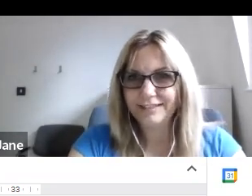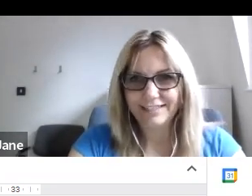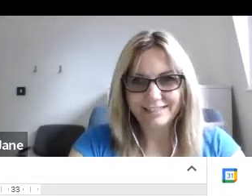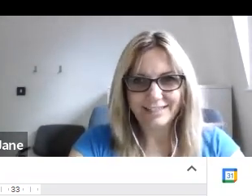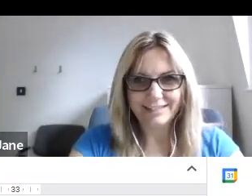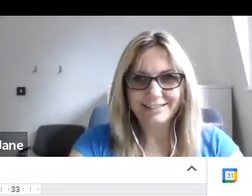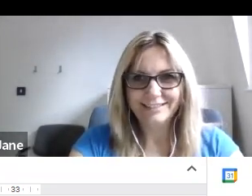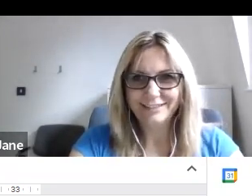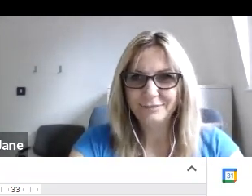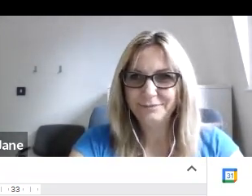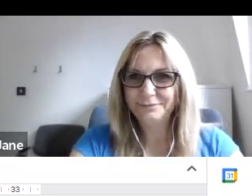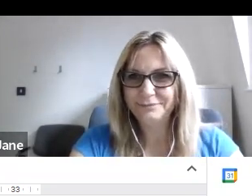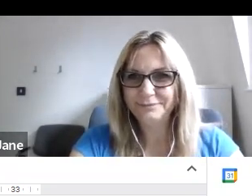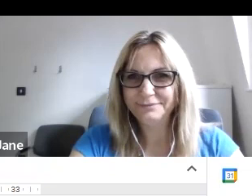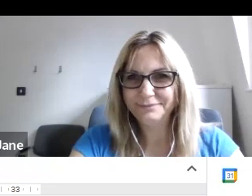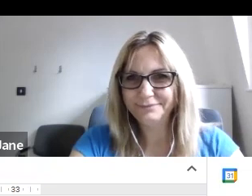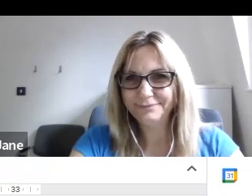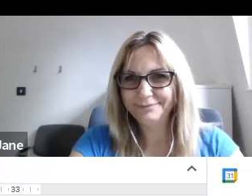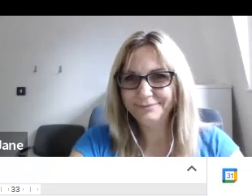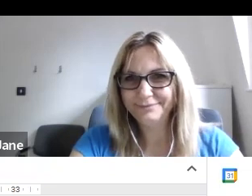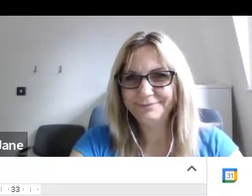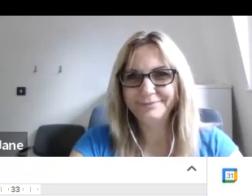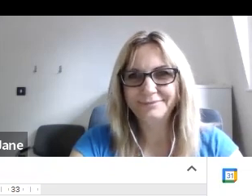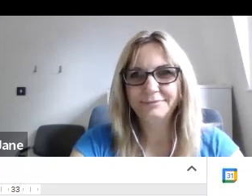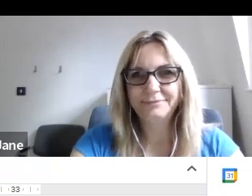Okay, next slide.